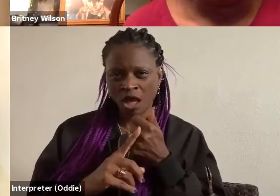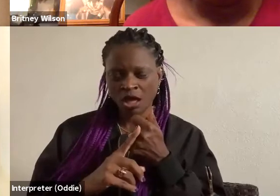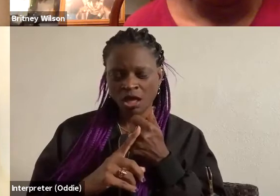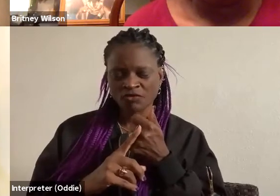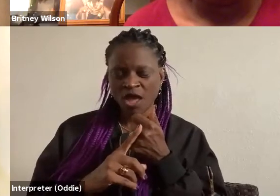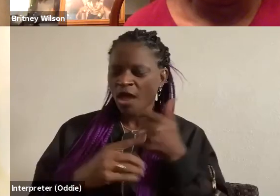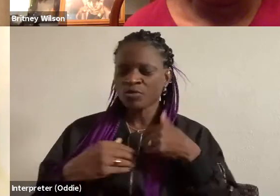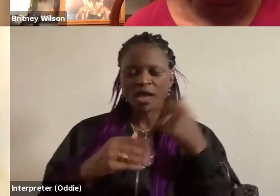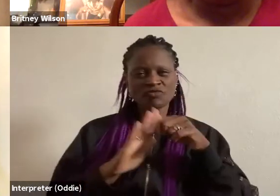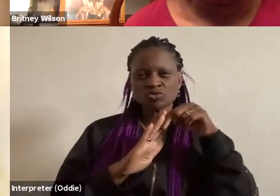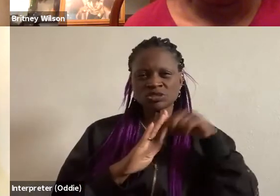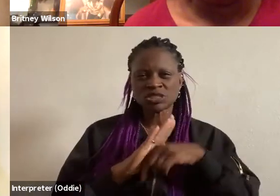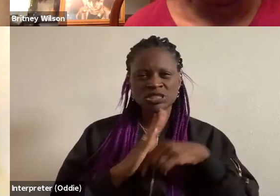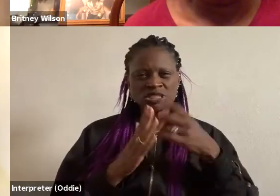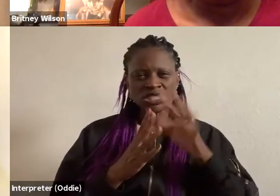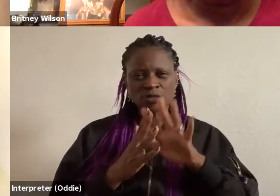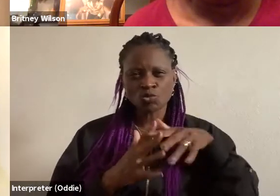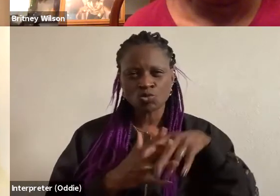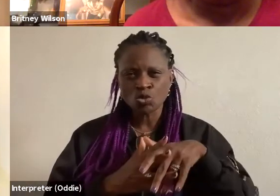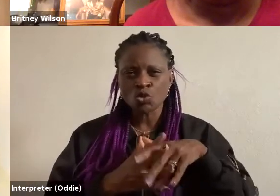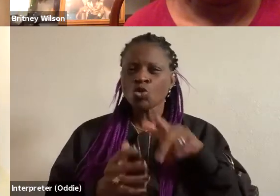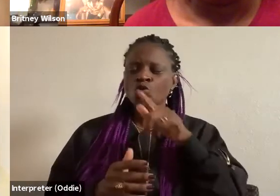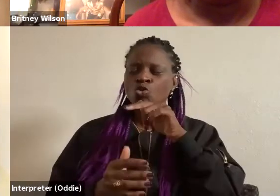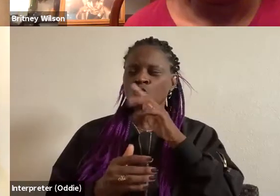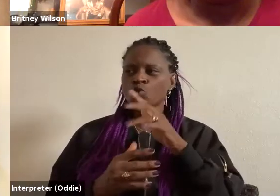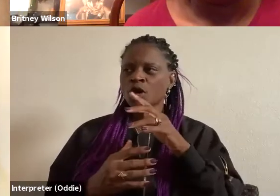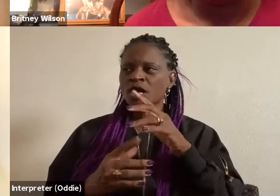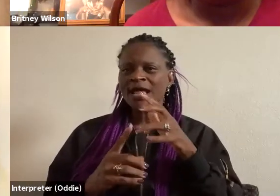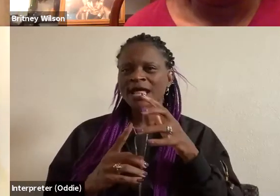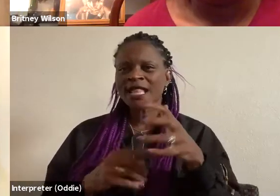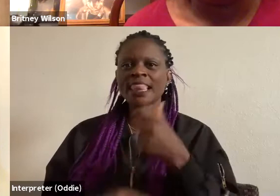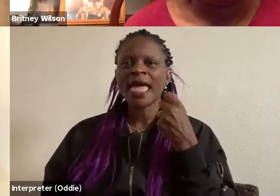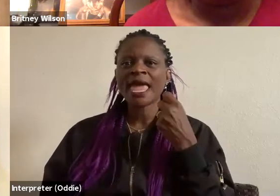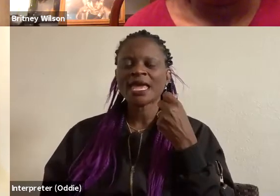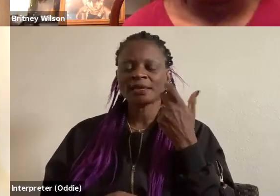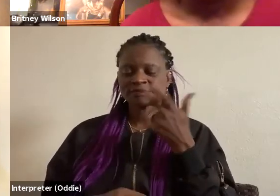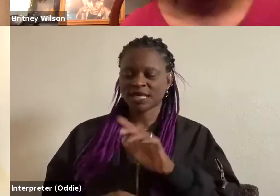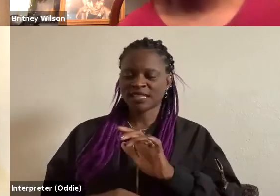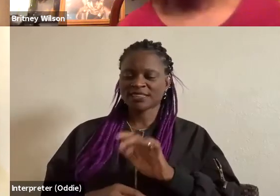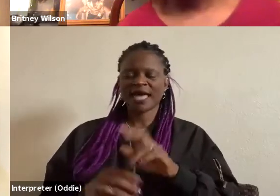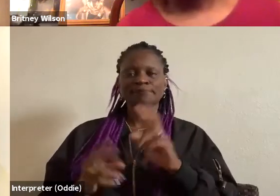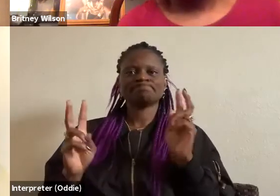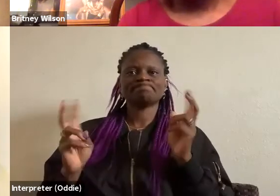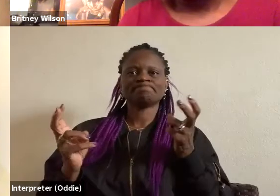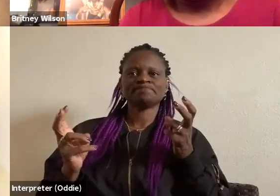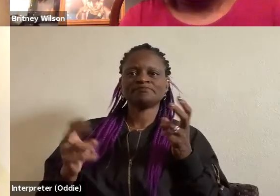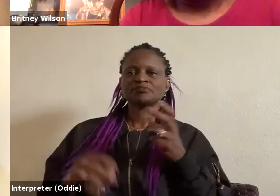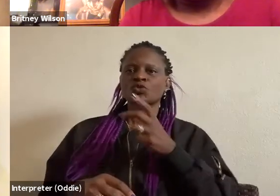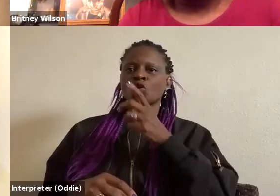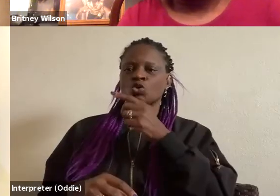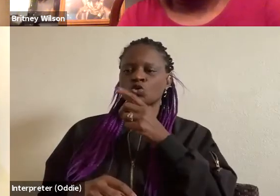earlier as to who claims disability, who feels comfortable with owning the identity, the